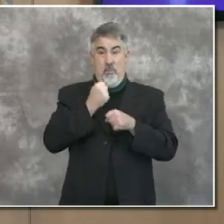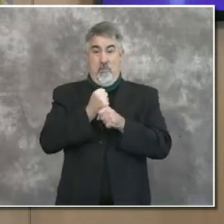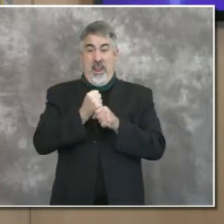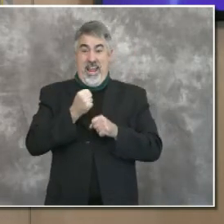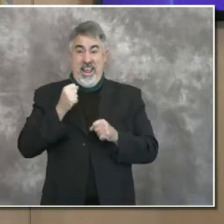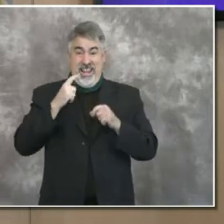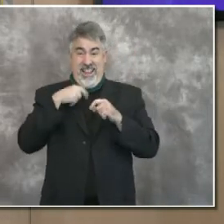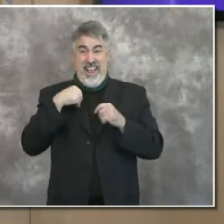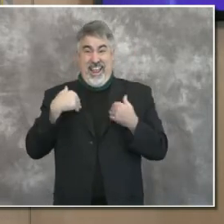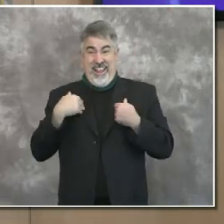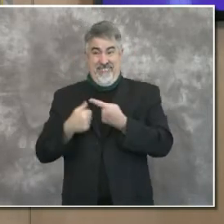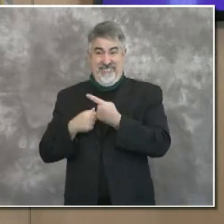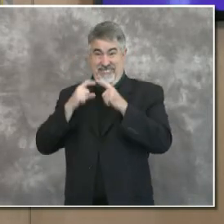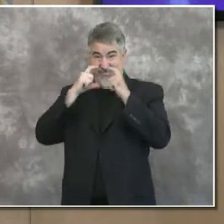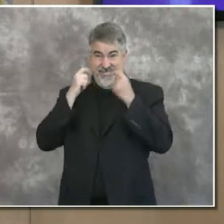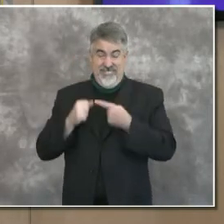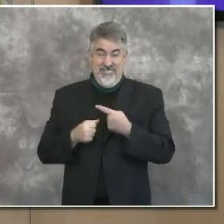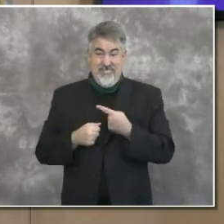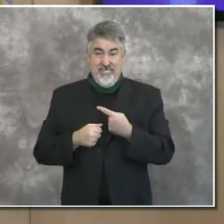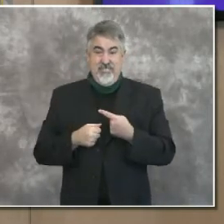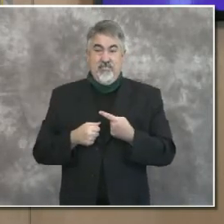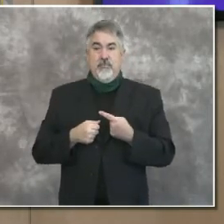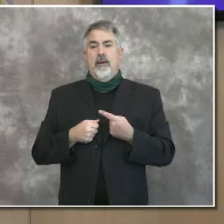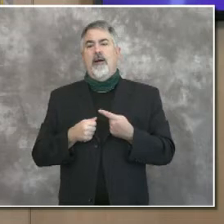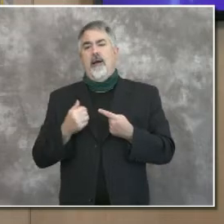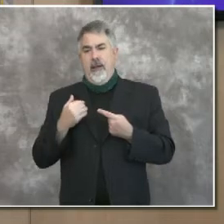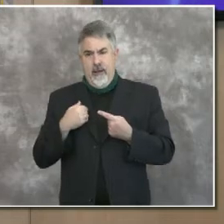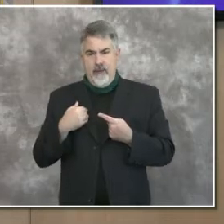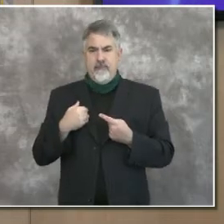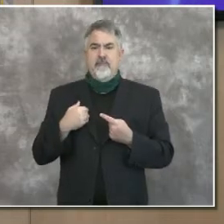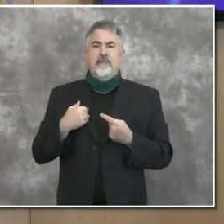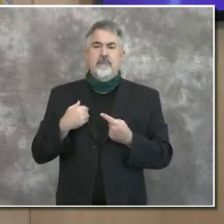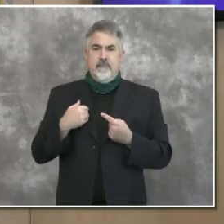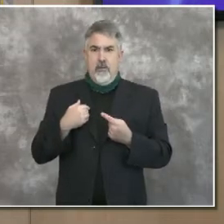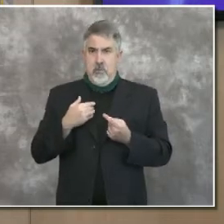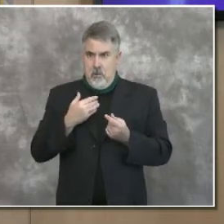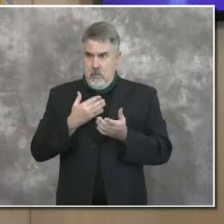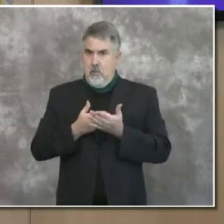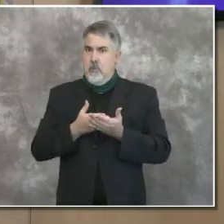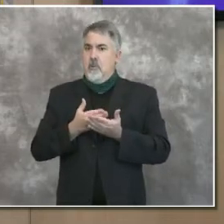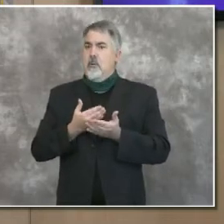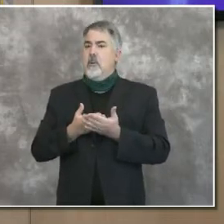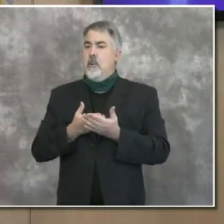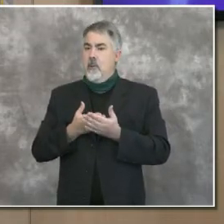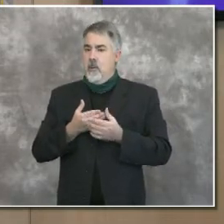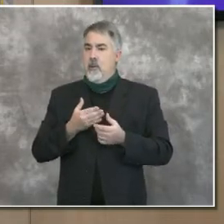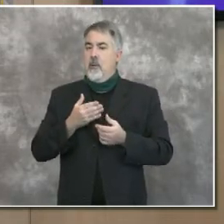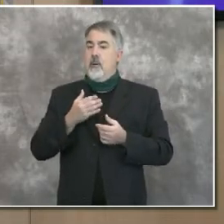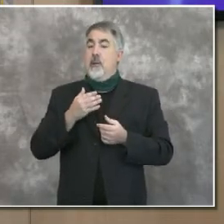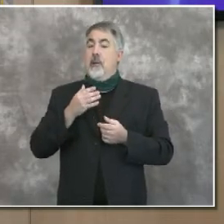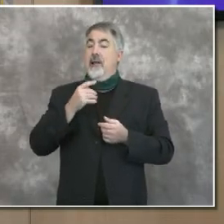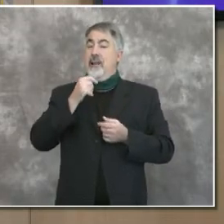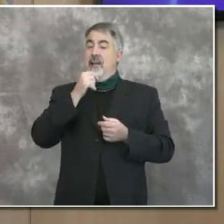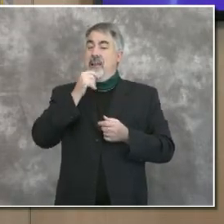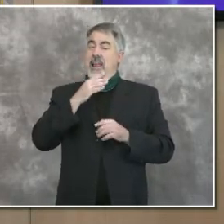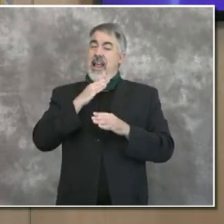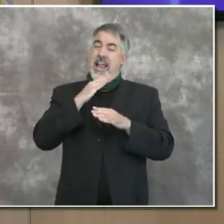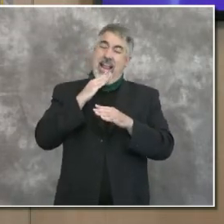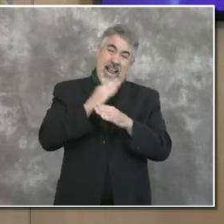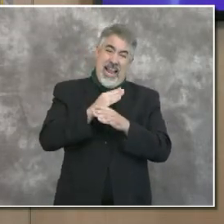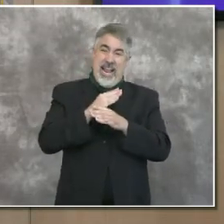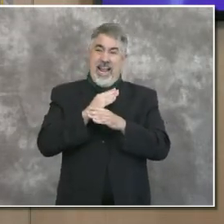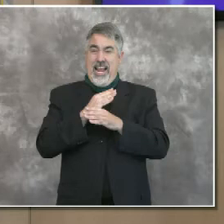I'm wearing have now some growing evidence that they may not capture the aerosolized